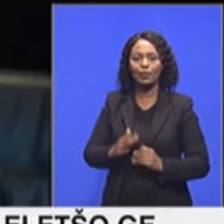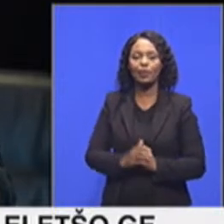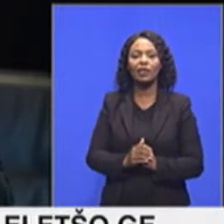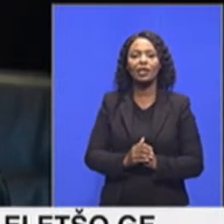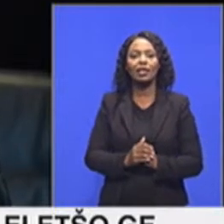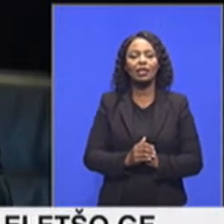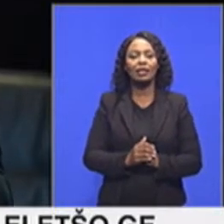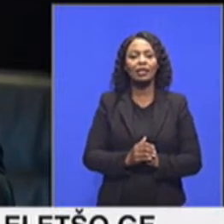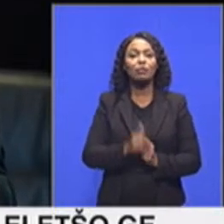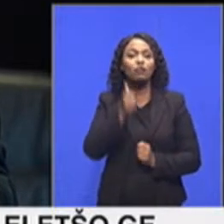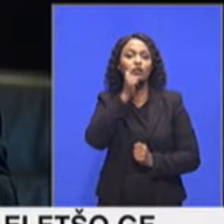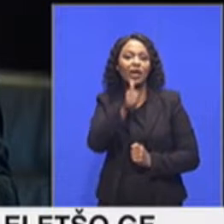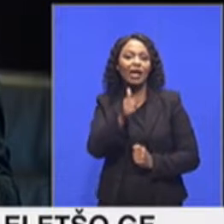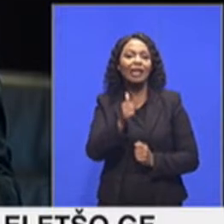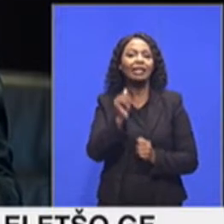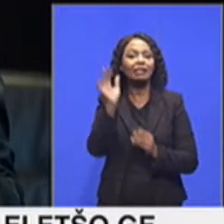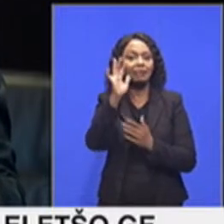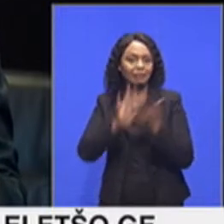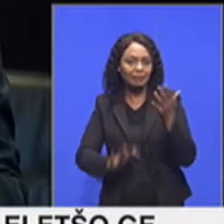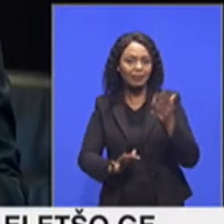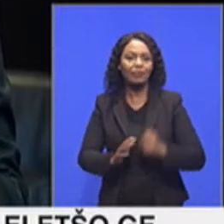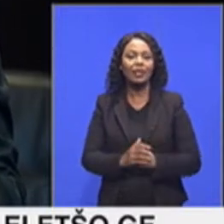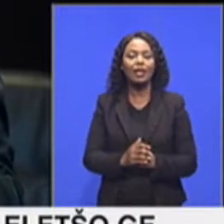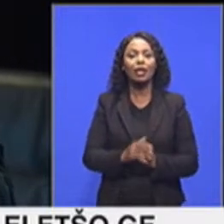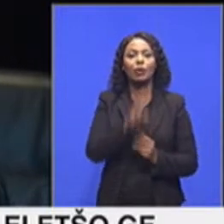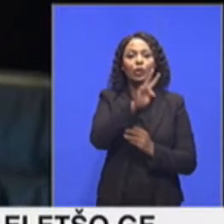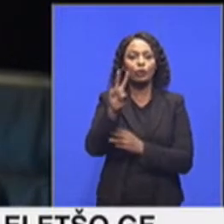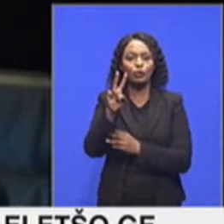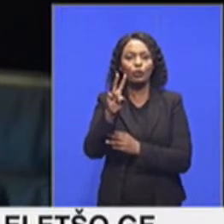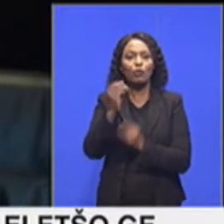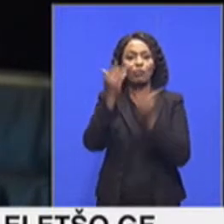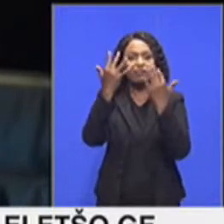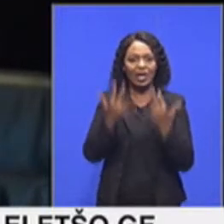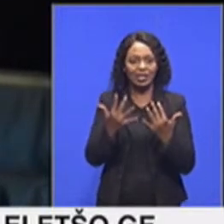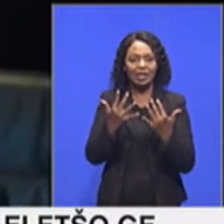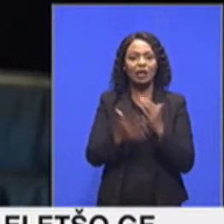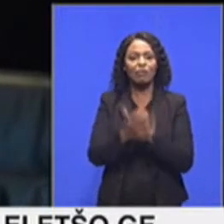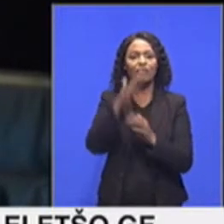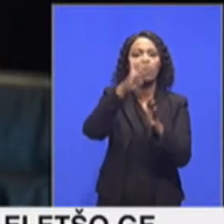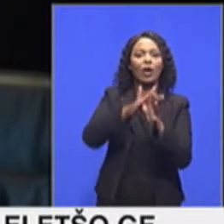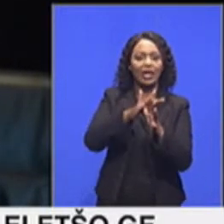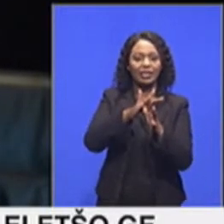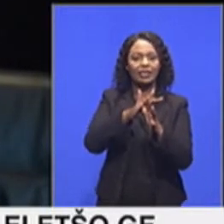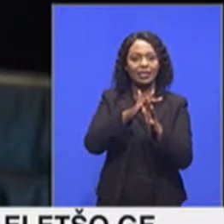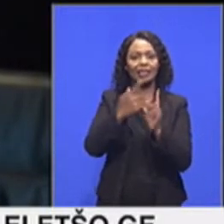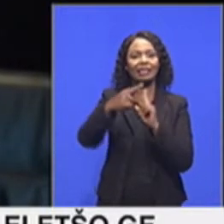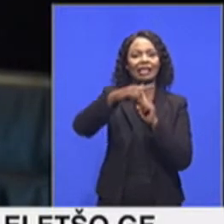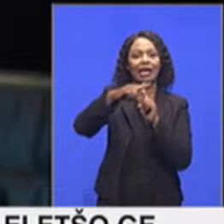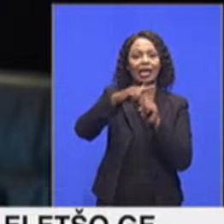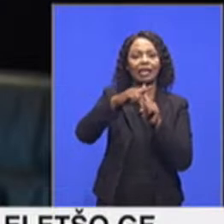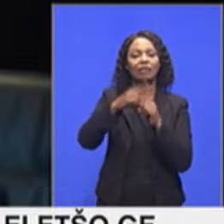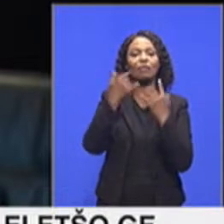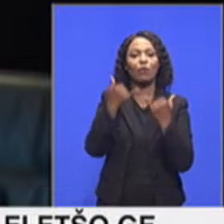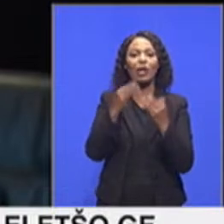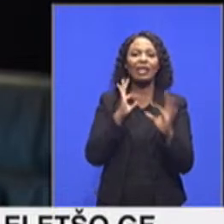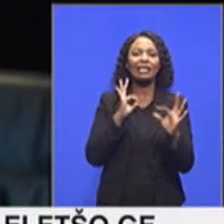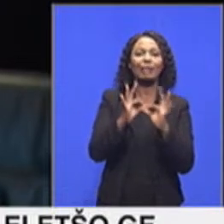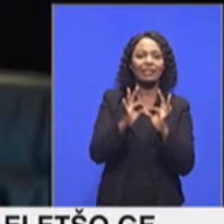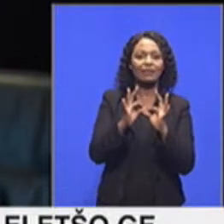the 2023 budget proposal reflects the government's priority by making targeted allocations for specific